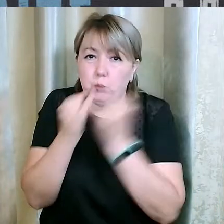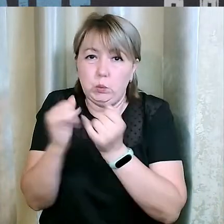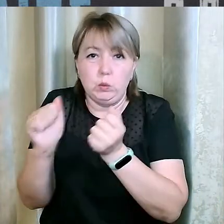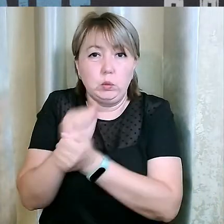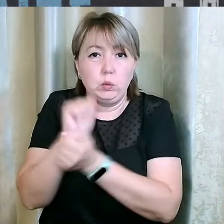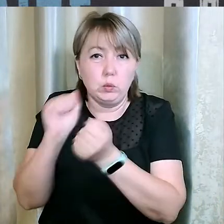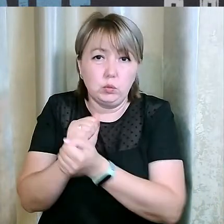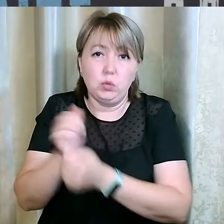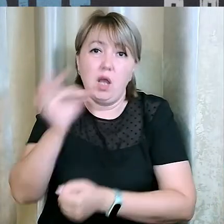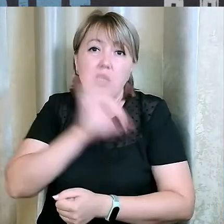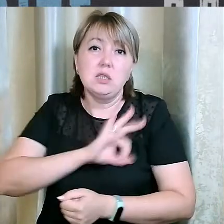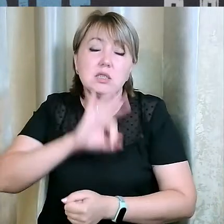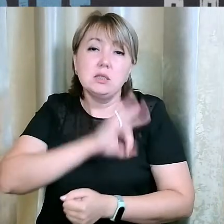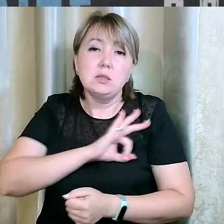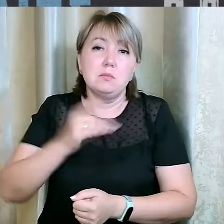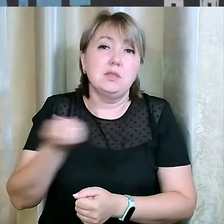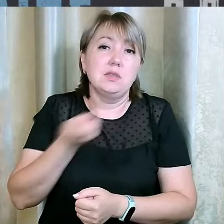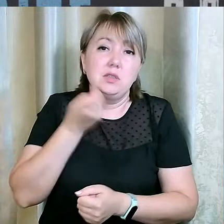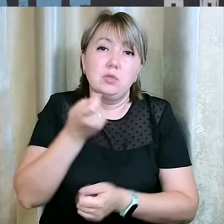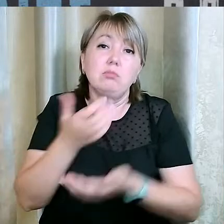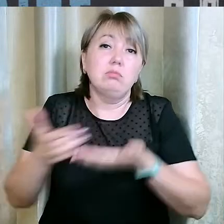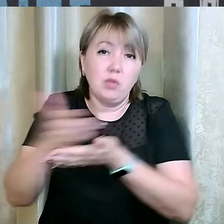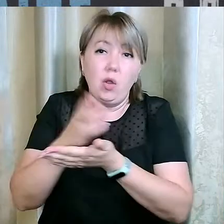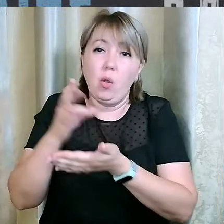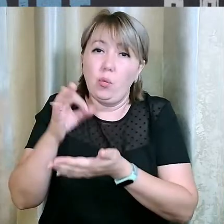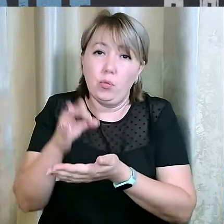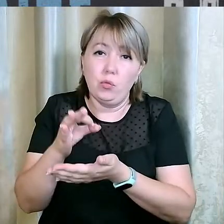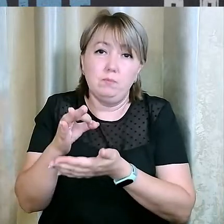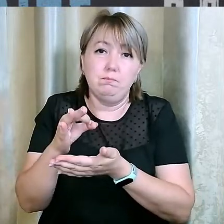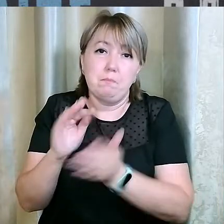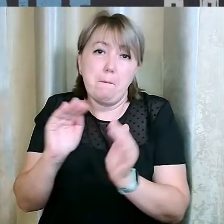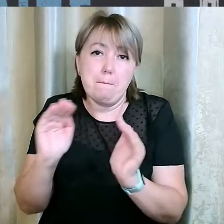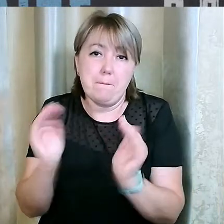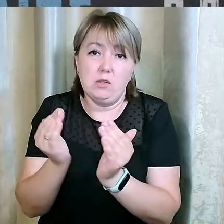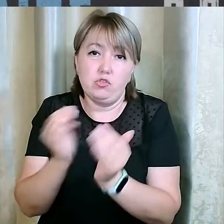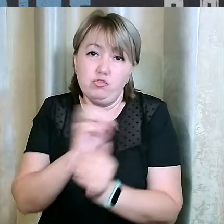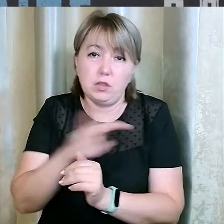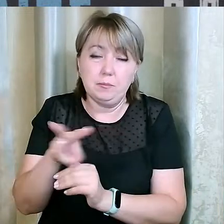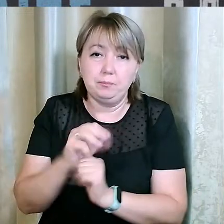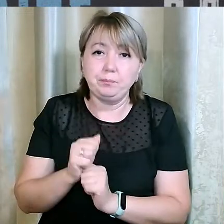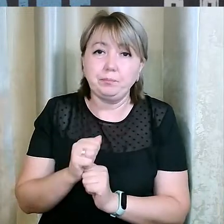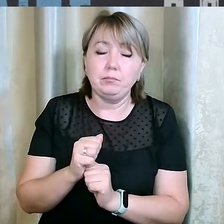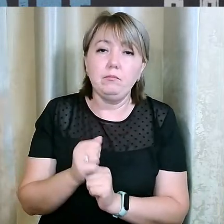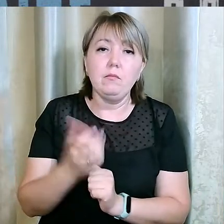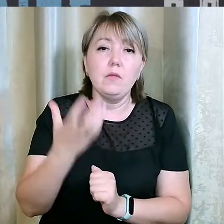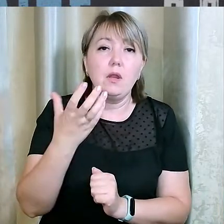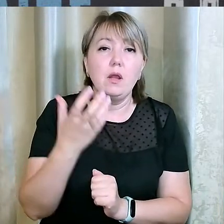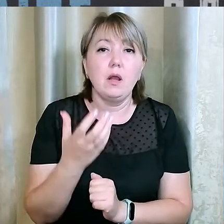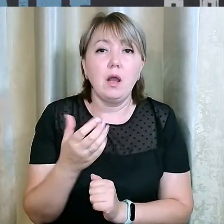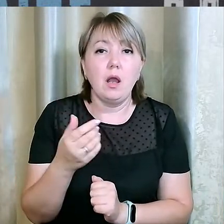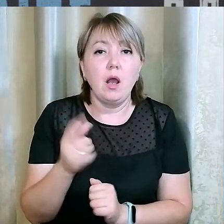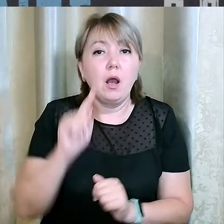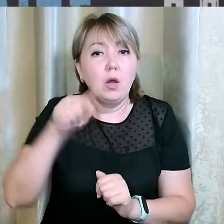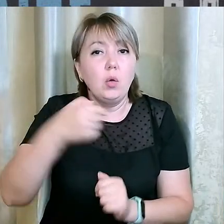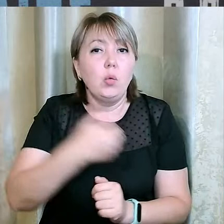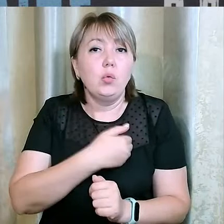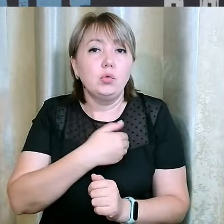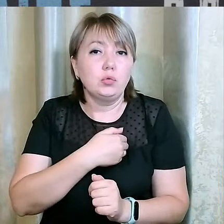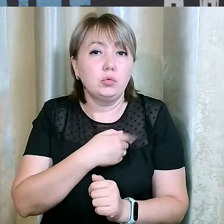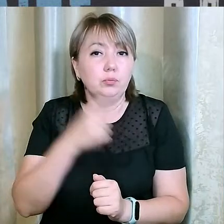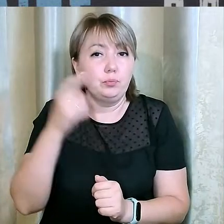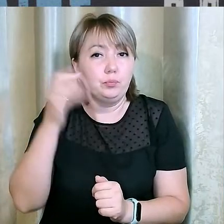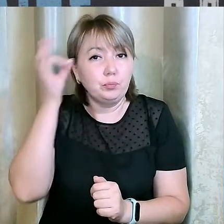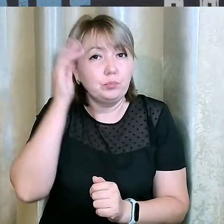22 tons per hectare. But at the same time, taking into account the most severe climatic changes, they still got